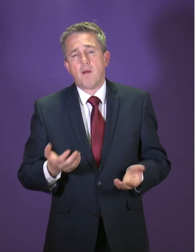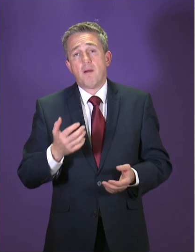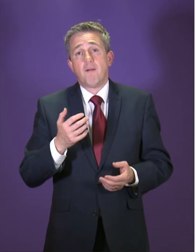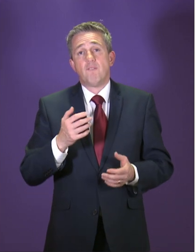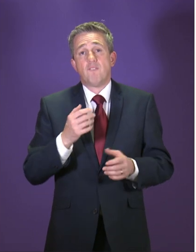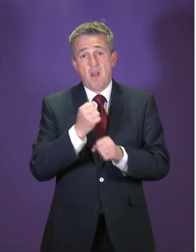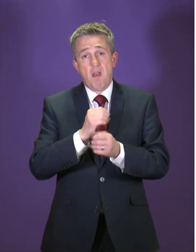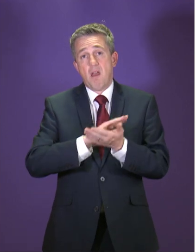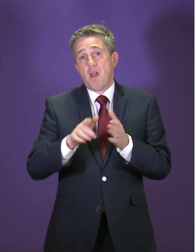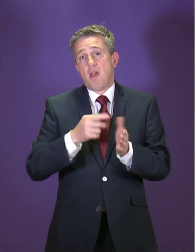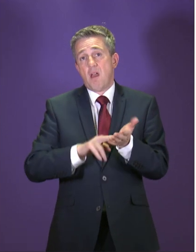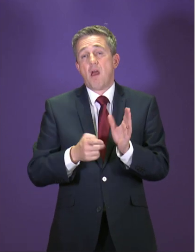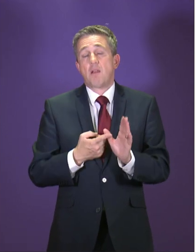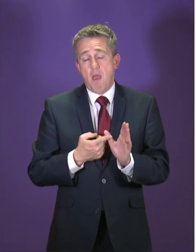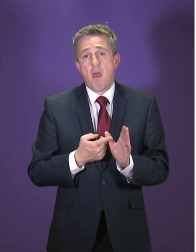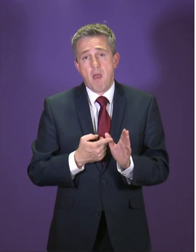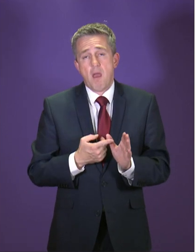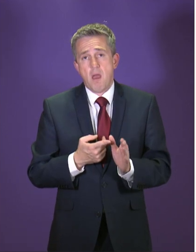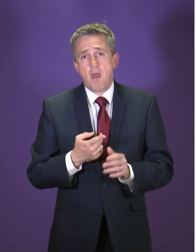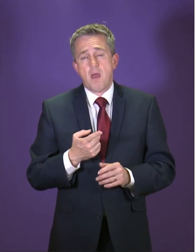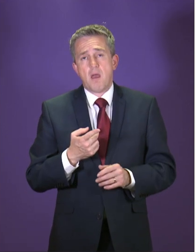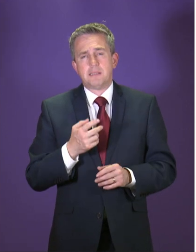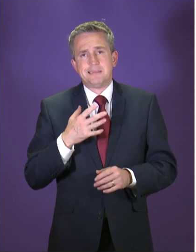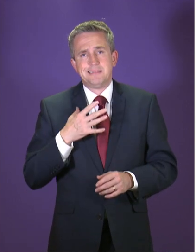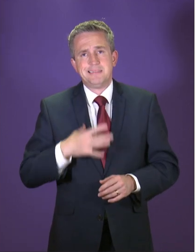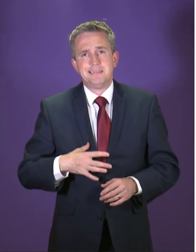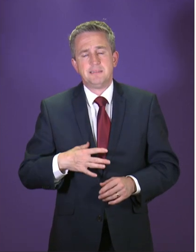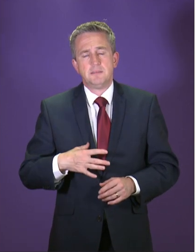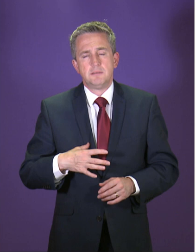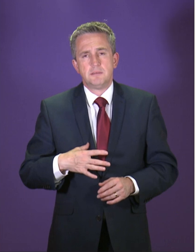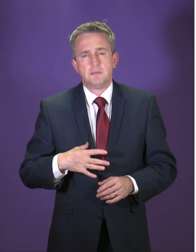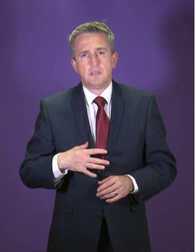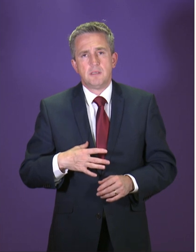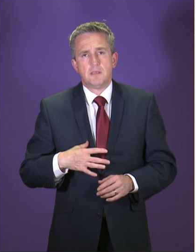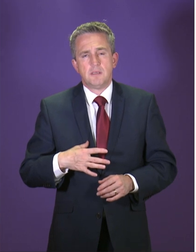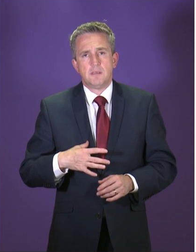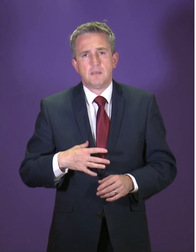country, first of all, is that we need to locate